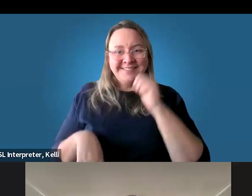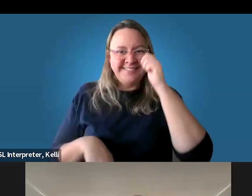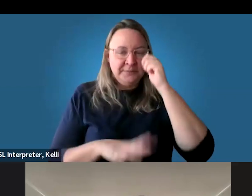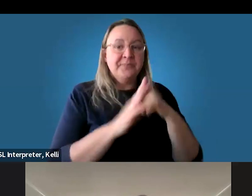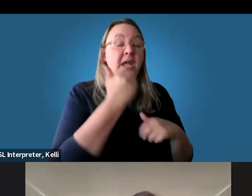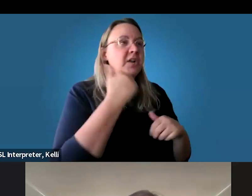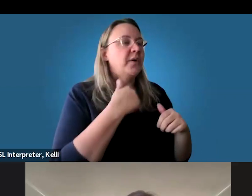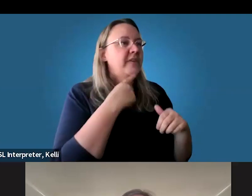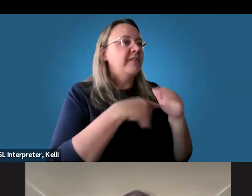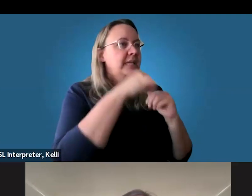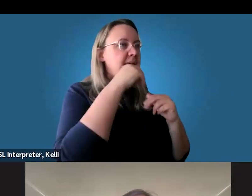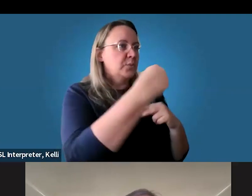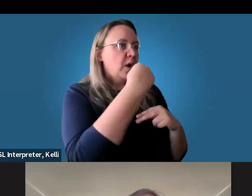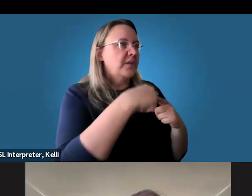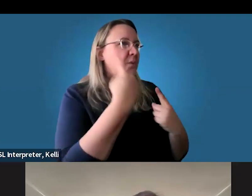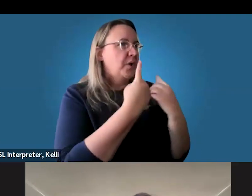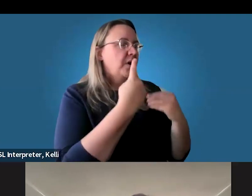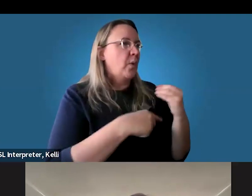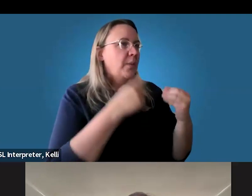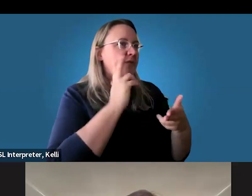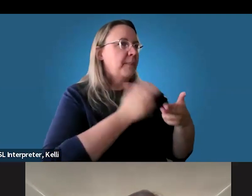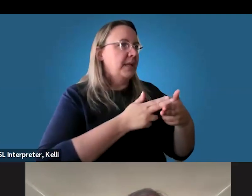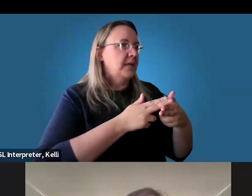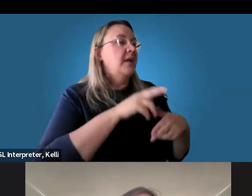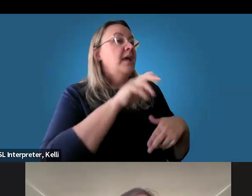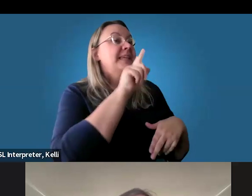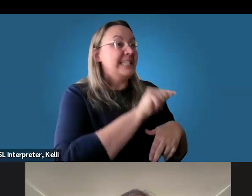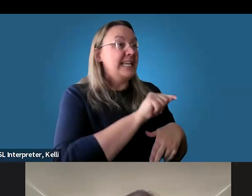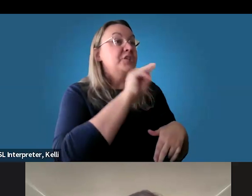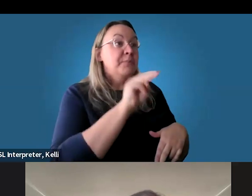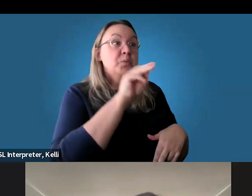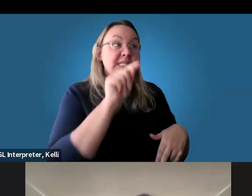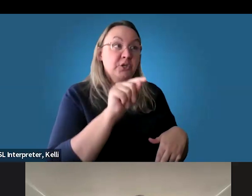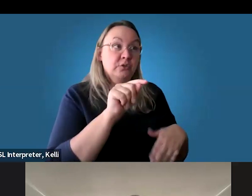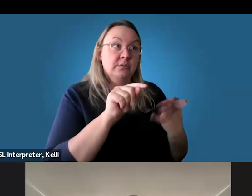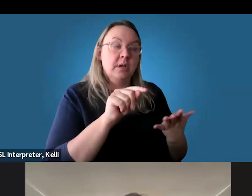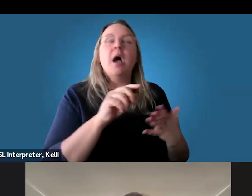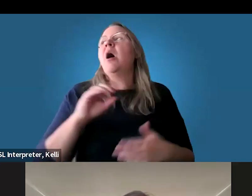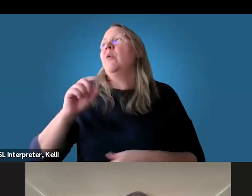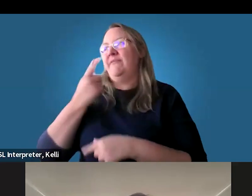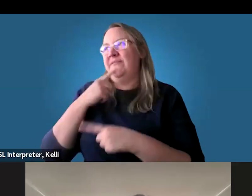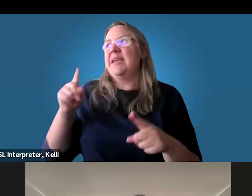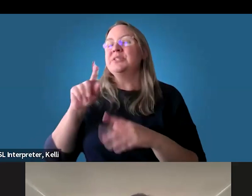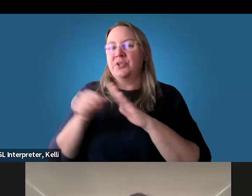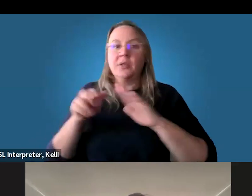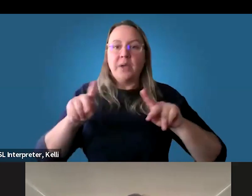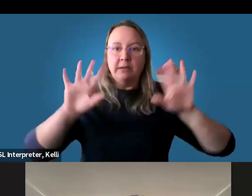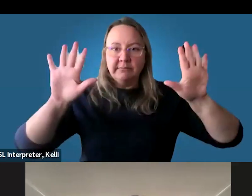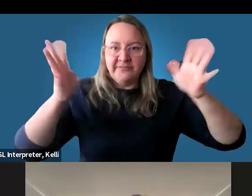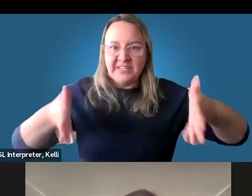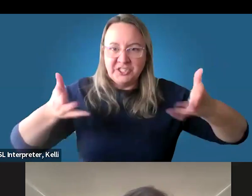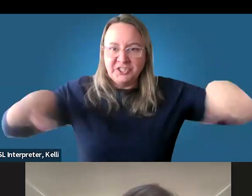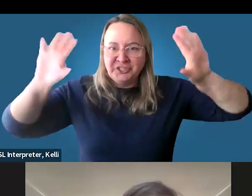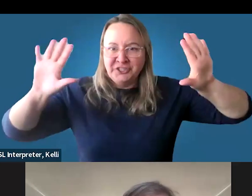I know that if there's little kids watching, they're wondering why we haven't mentioned the Teenage Mutant Turtles, the most famous turtles of all. Yeah, yeah. Okay. All right. End scene.